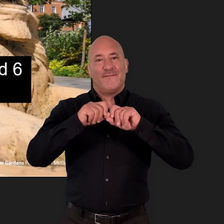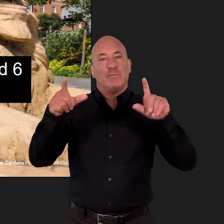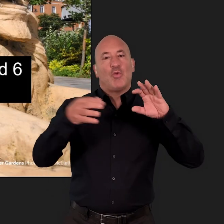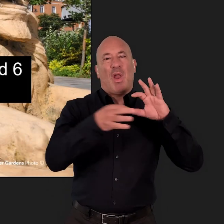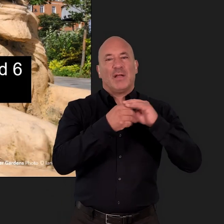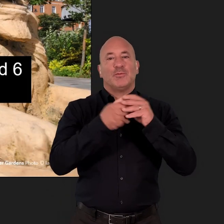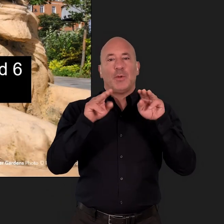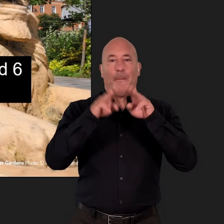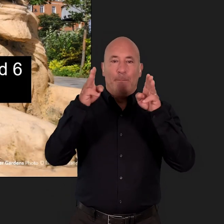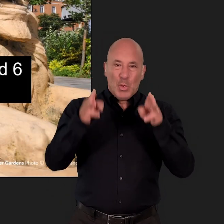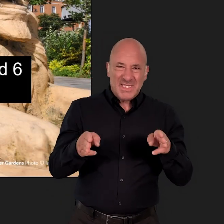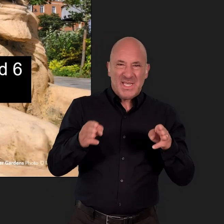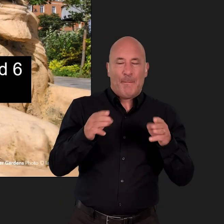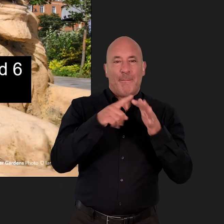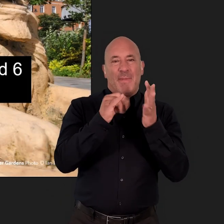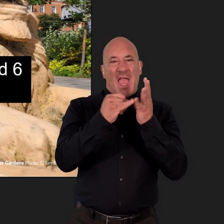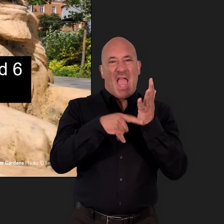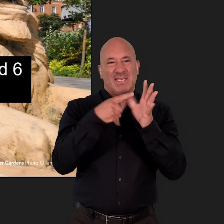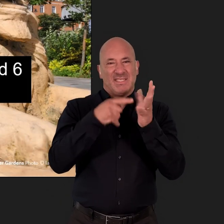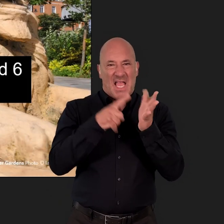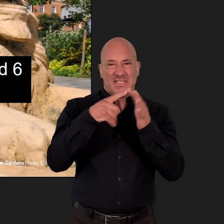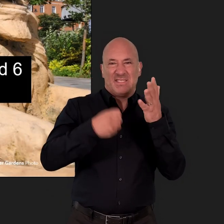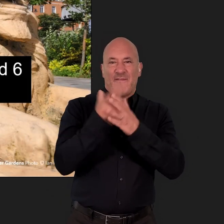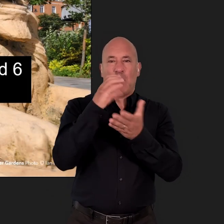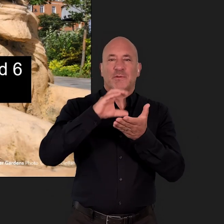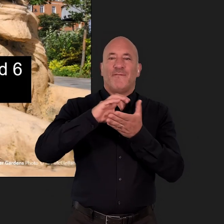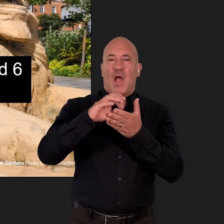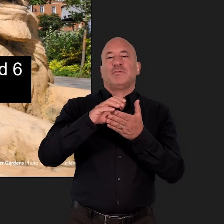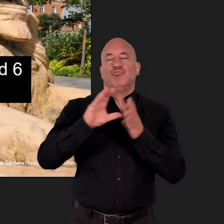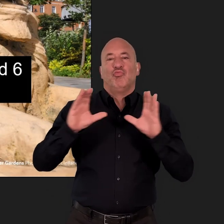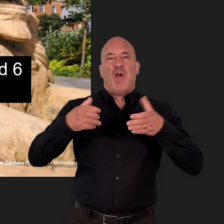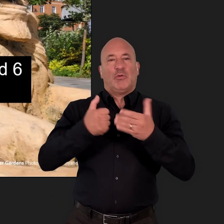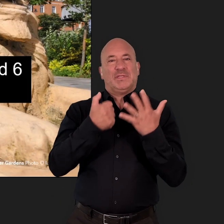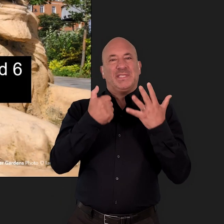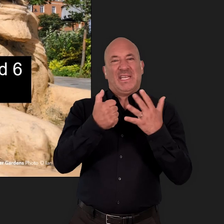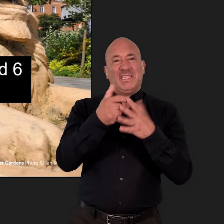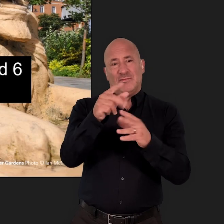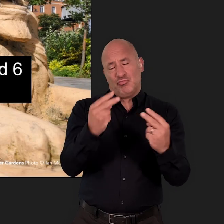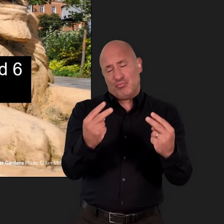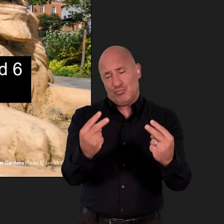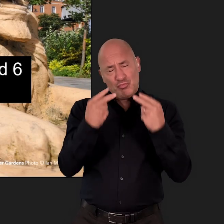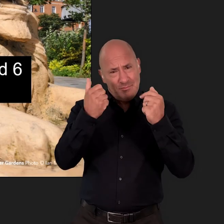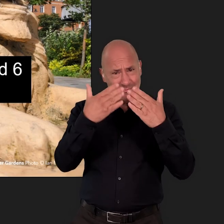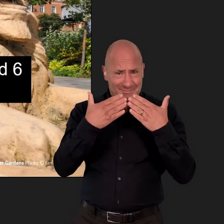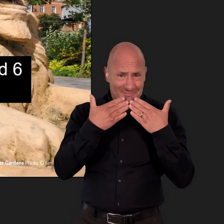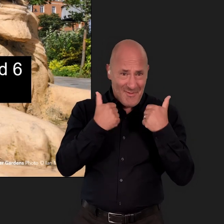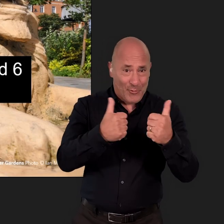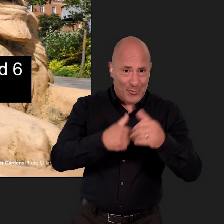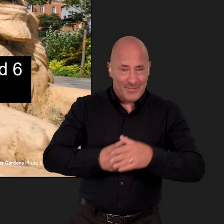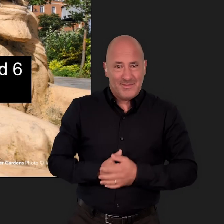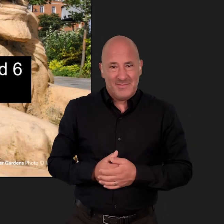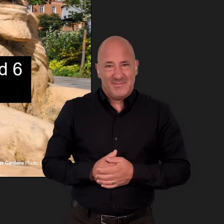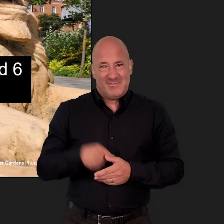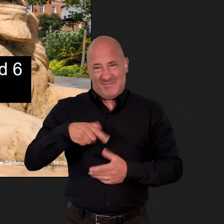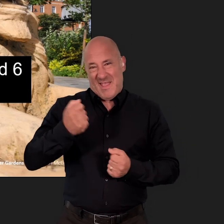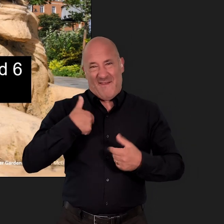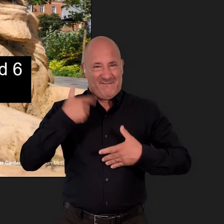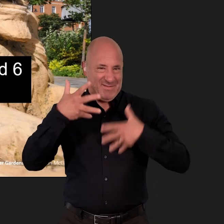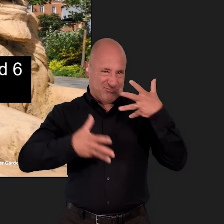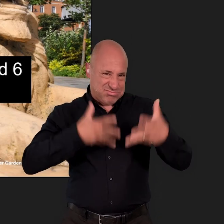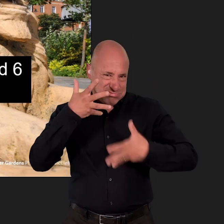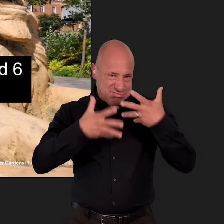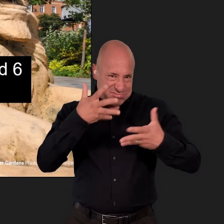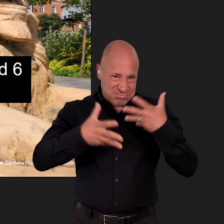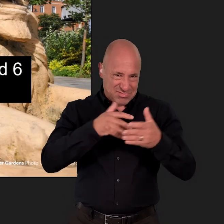Hello, and thank you for taking the time to watch this video briefing for the Museum Estate and Development Fund Round 6.